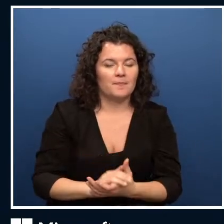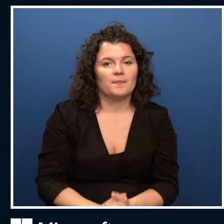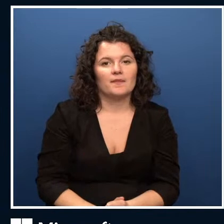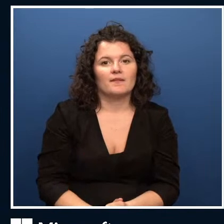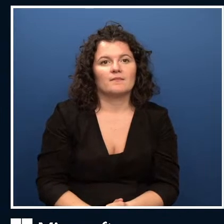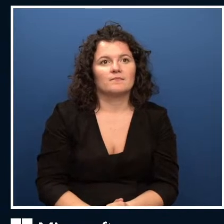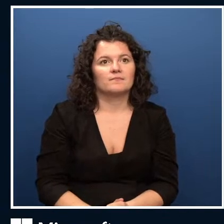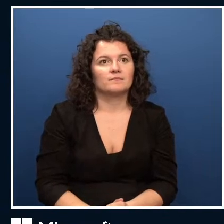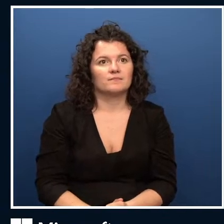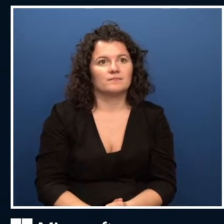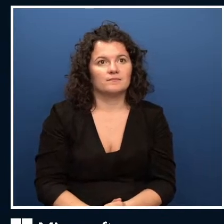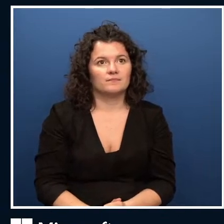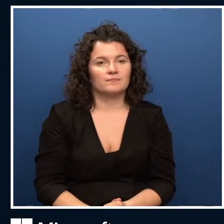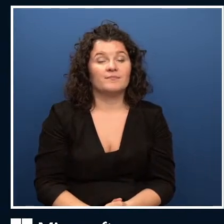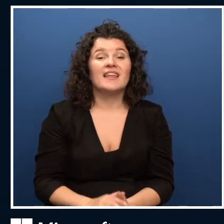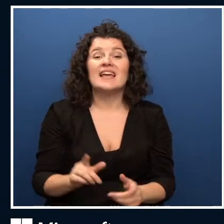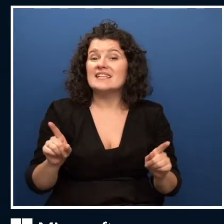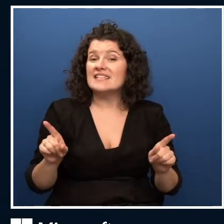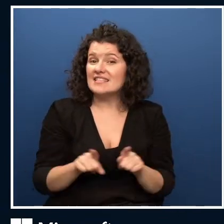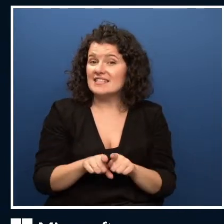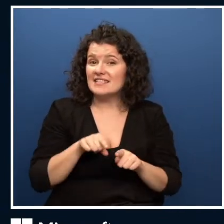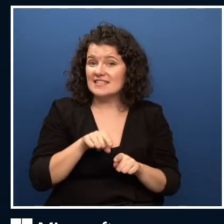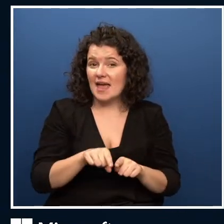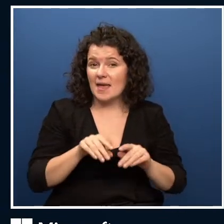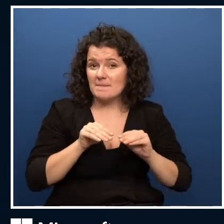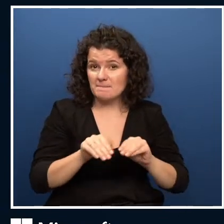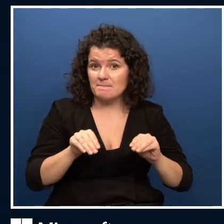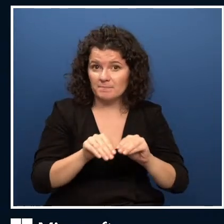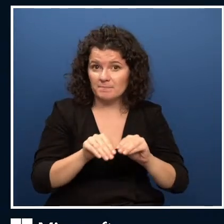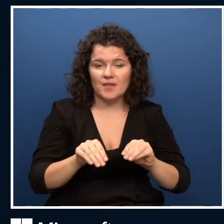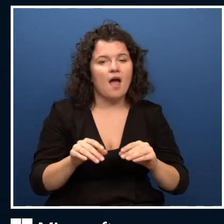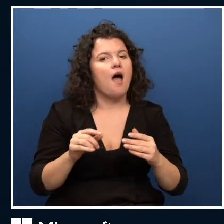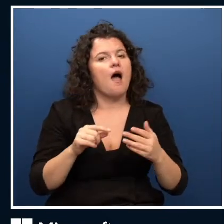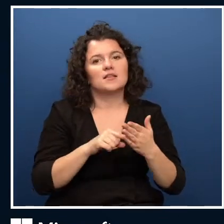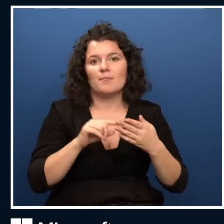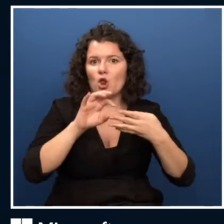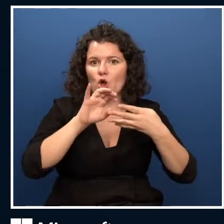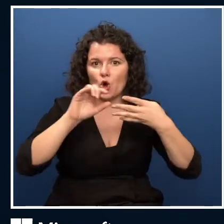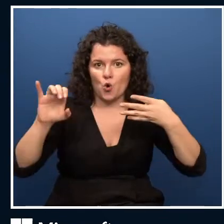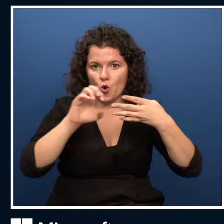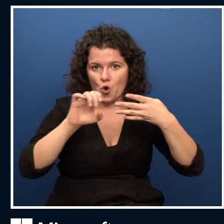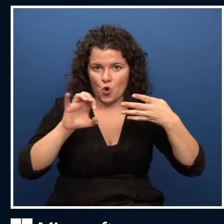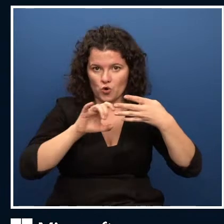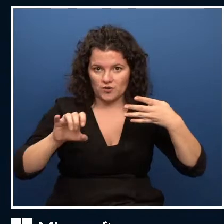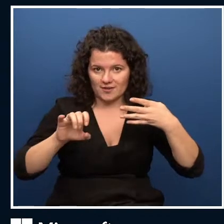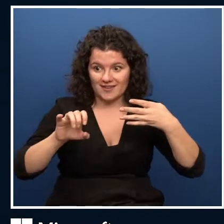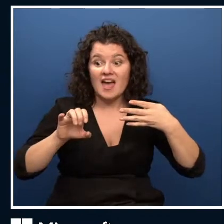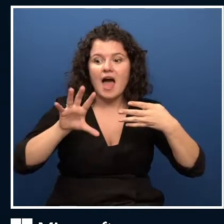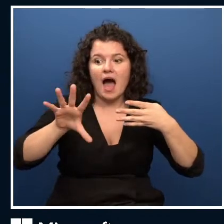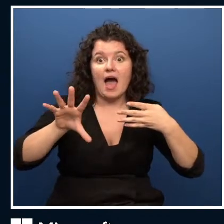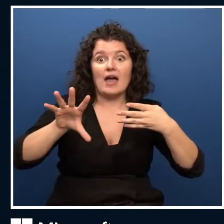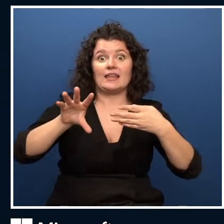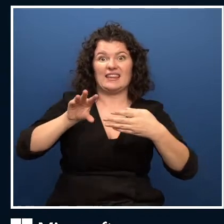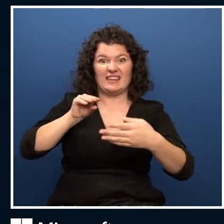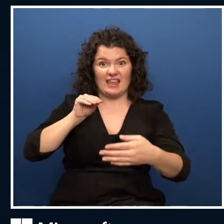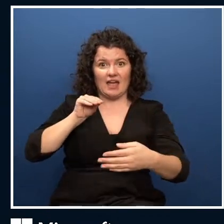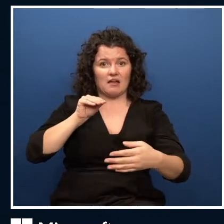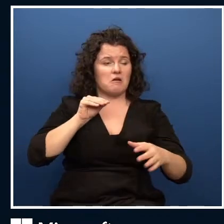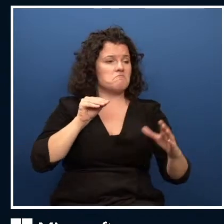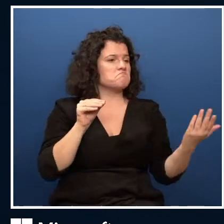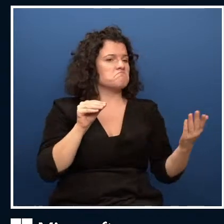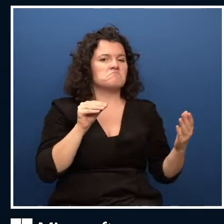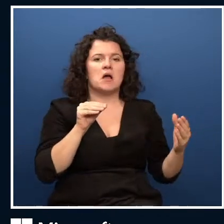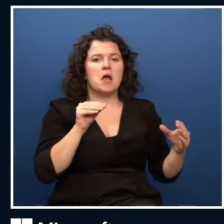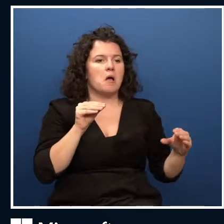format and the code that you used here and apply it on any other use case that you